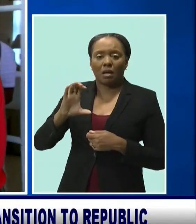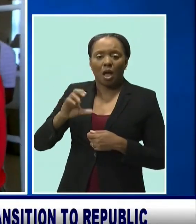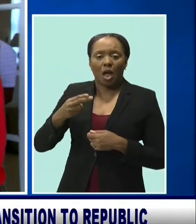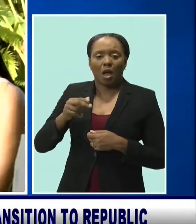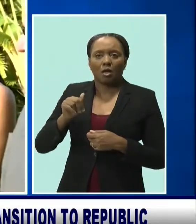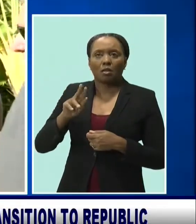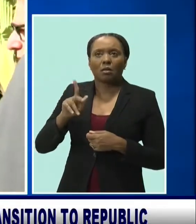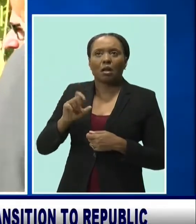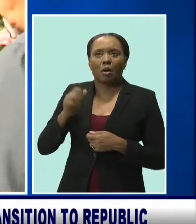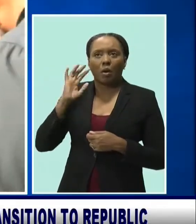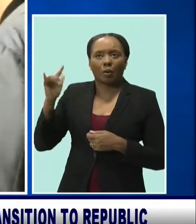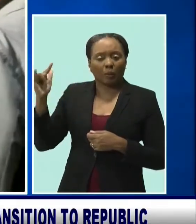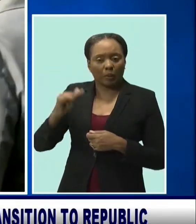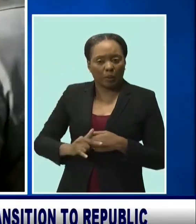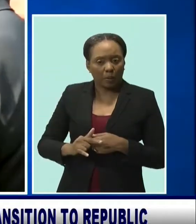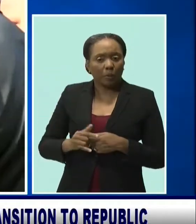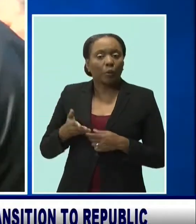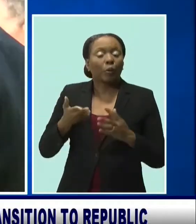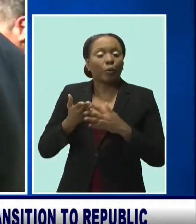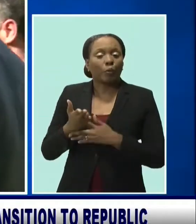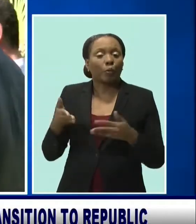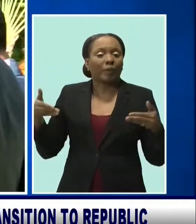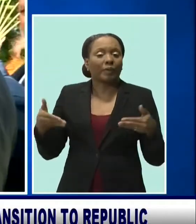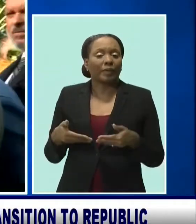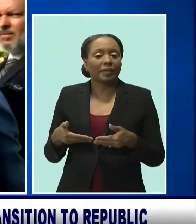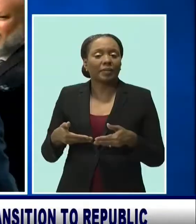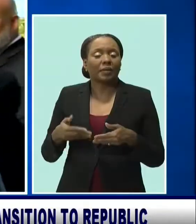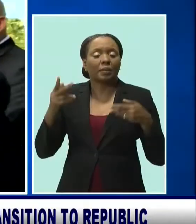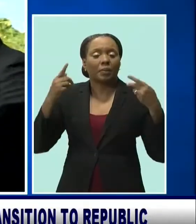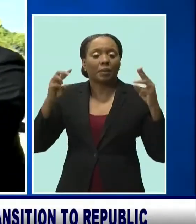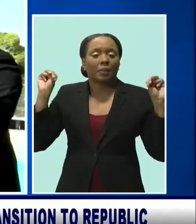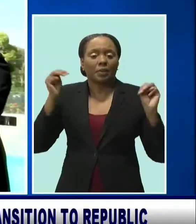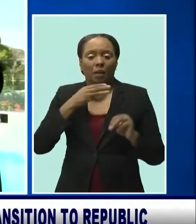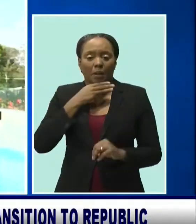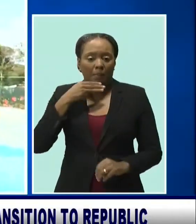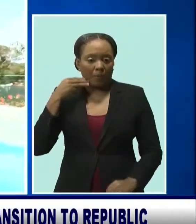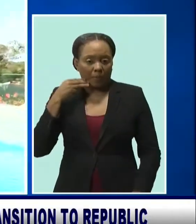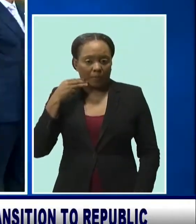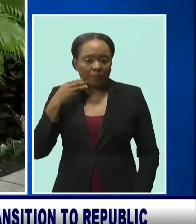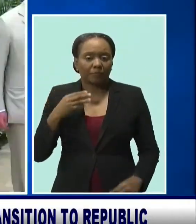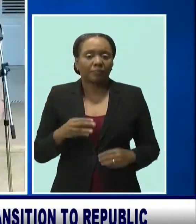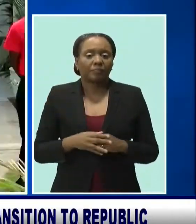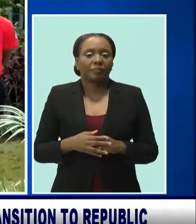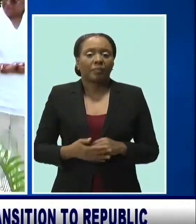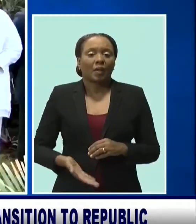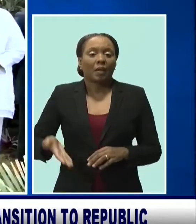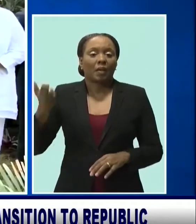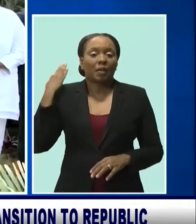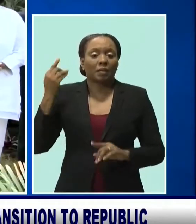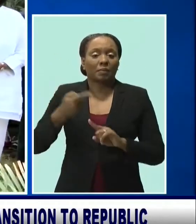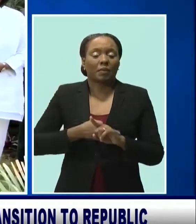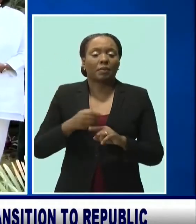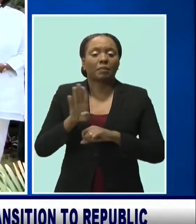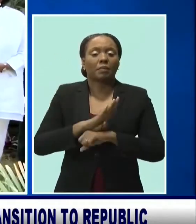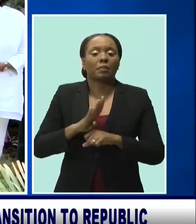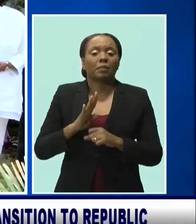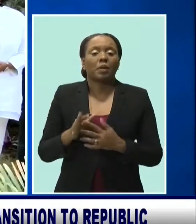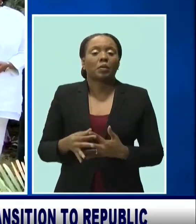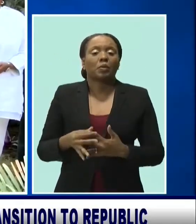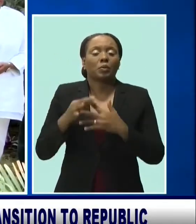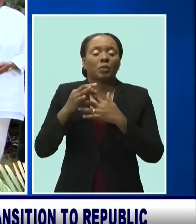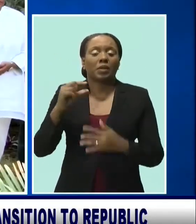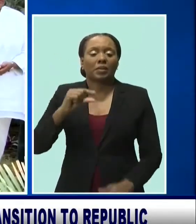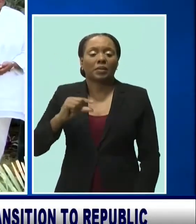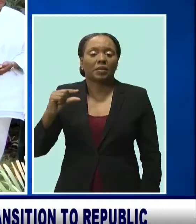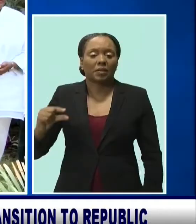by Prime Minister Mia Amor-Motley to be guest of honor at the Republic celebrations events. Only last month, Barbados elected Governor General